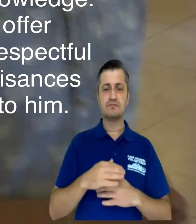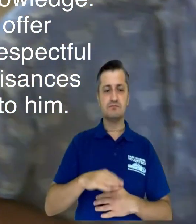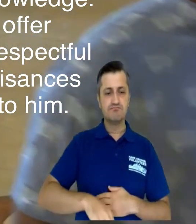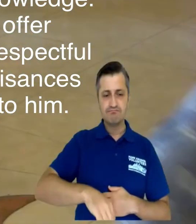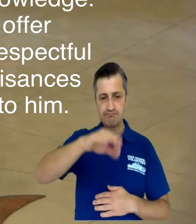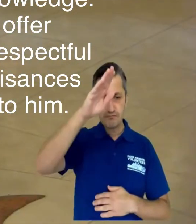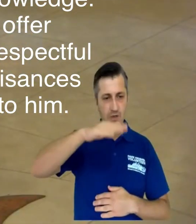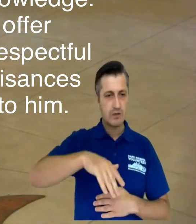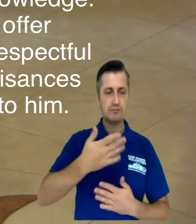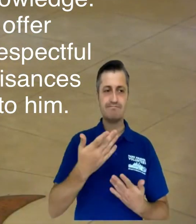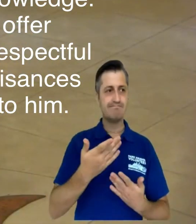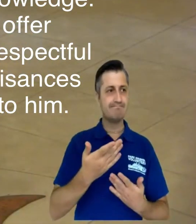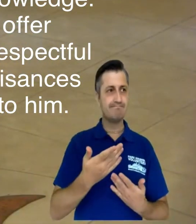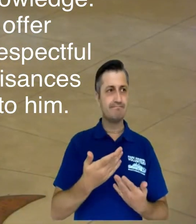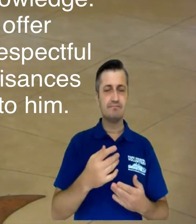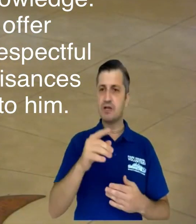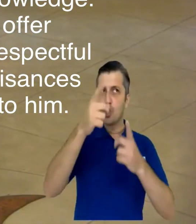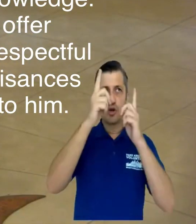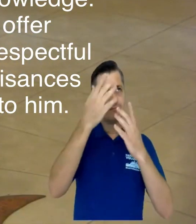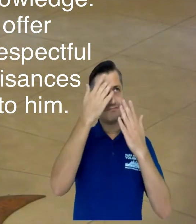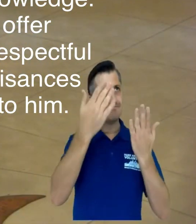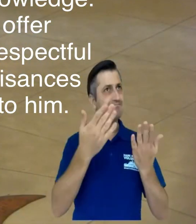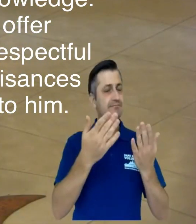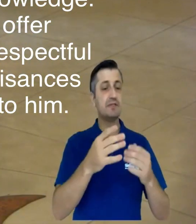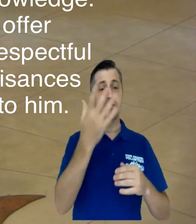Dhananjana Shalakaya